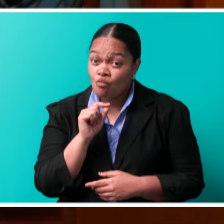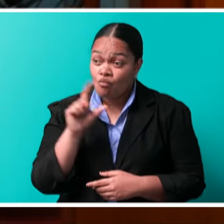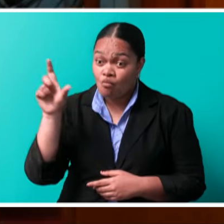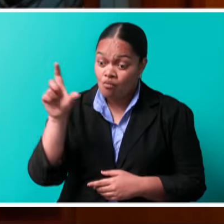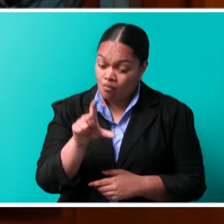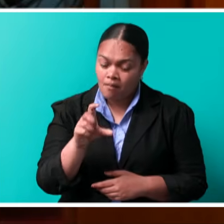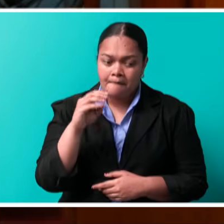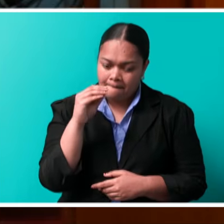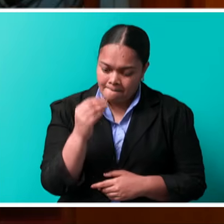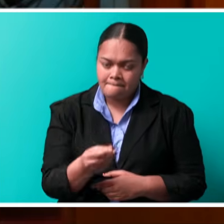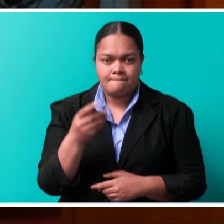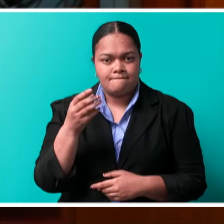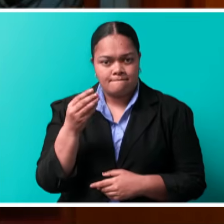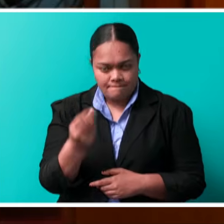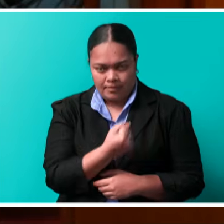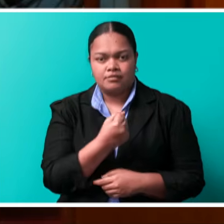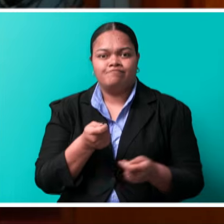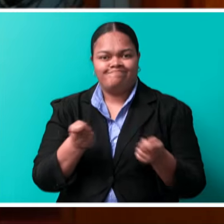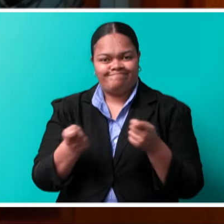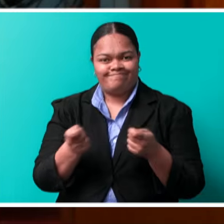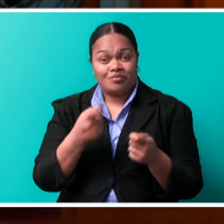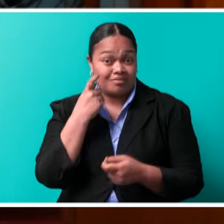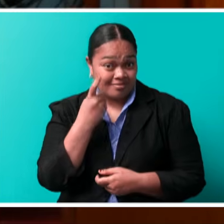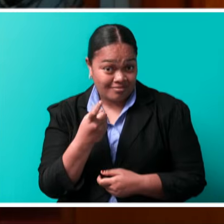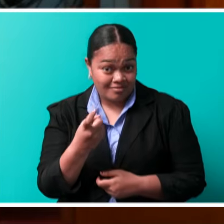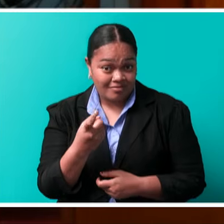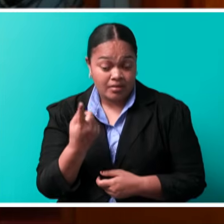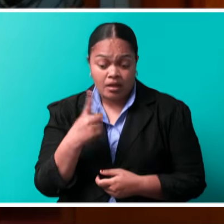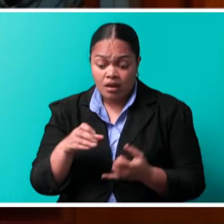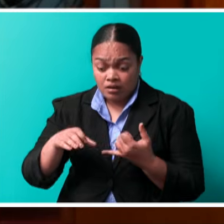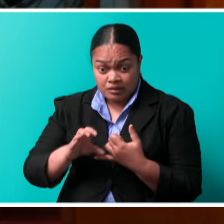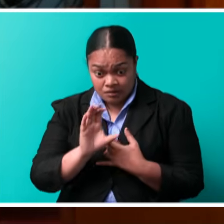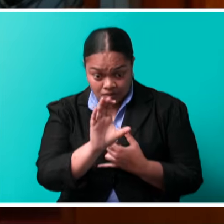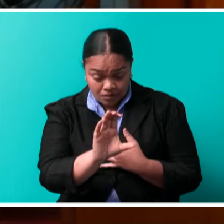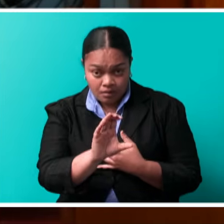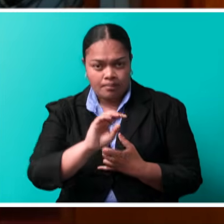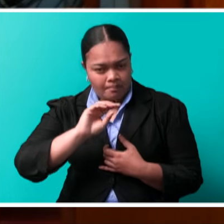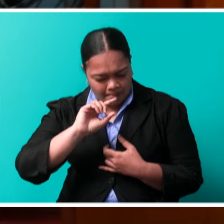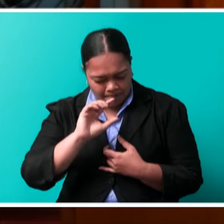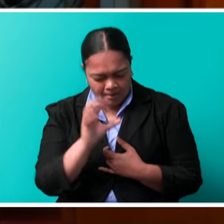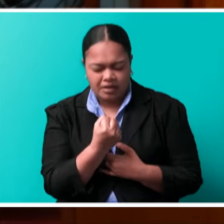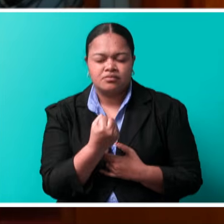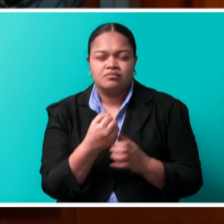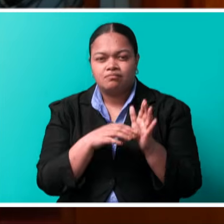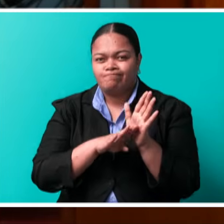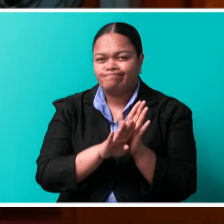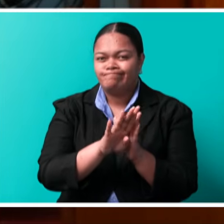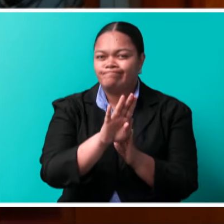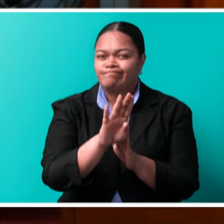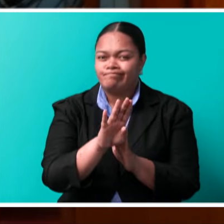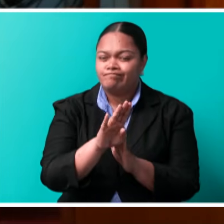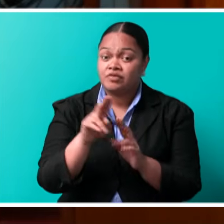care, and today's investments must strengthen the Fiji that our